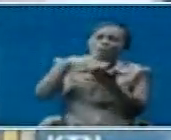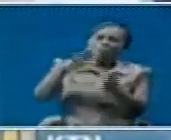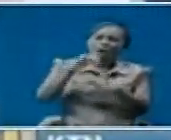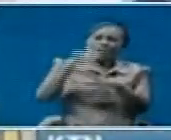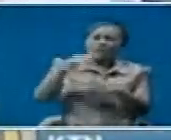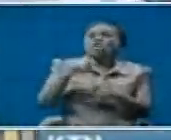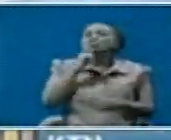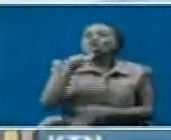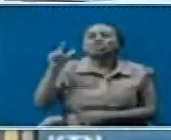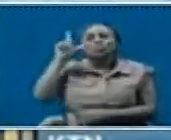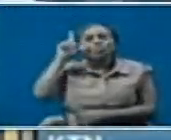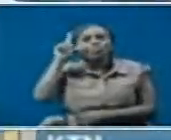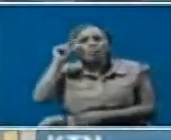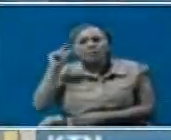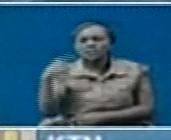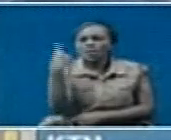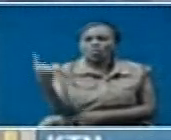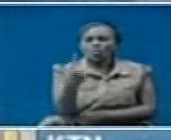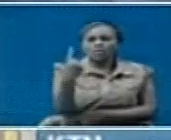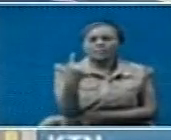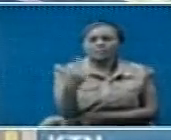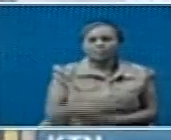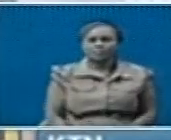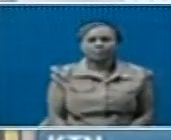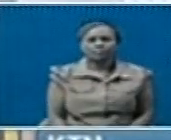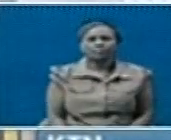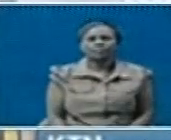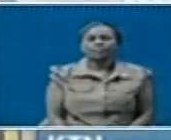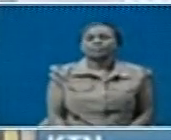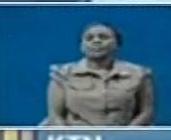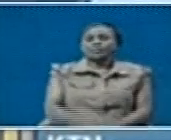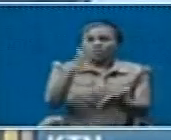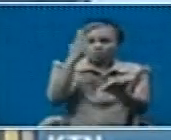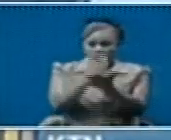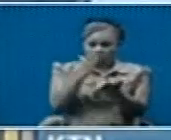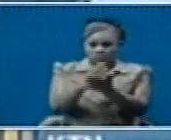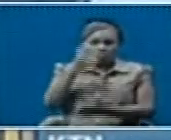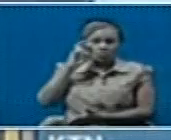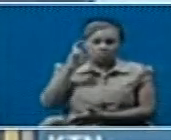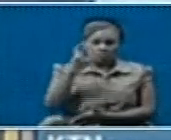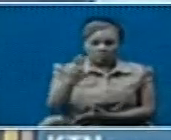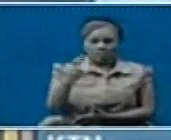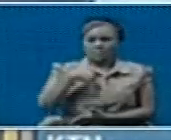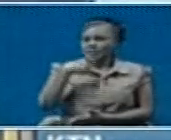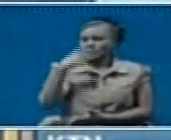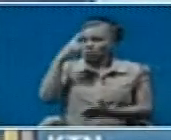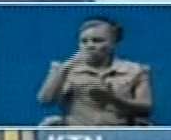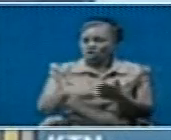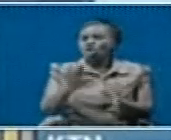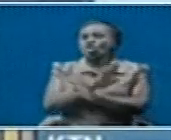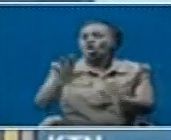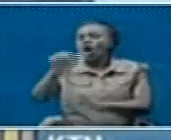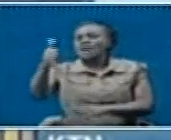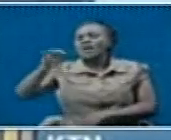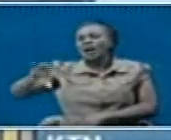than just Mombasa and just the current situation? Well, but you see, what I'm saying is there's no other